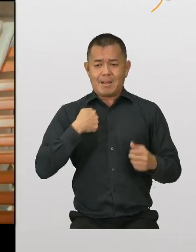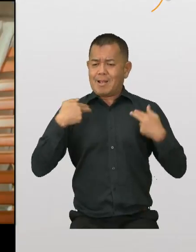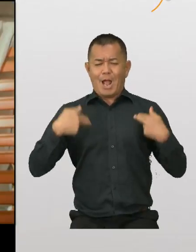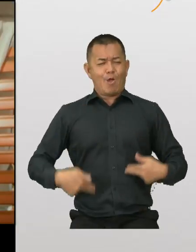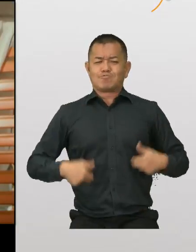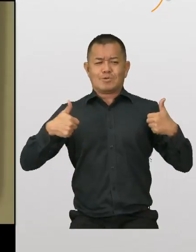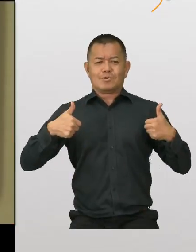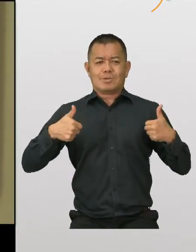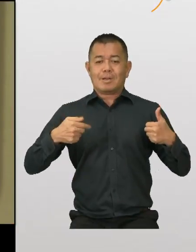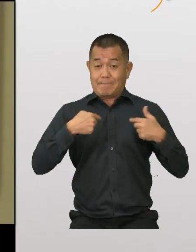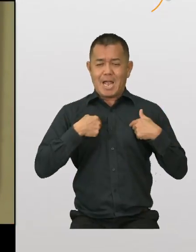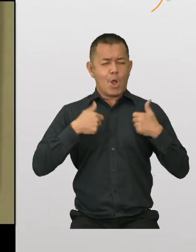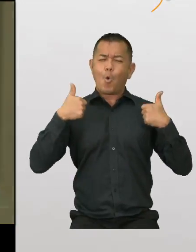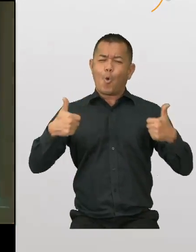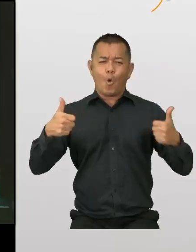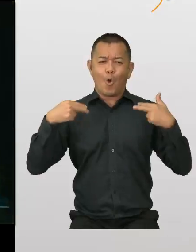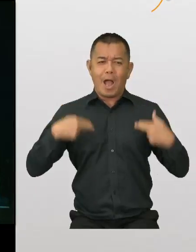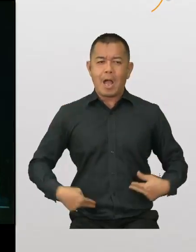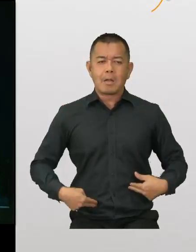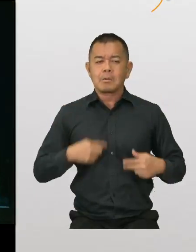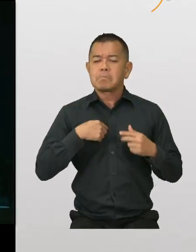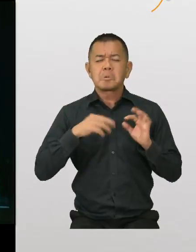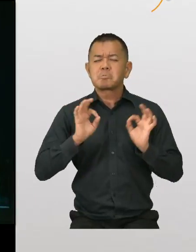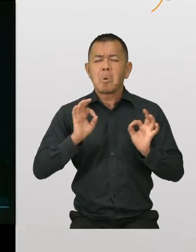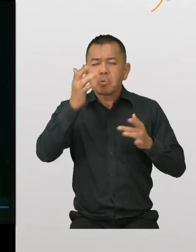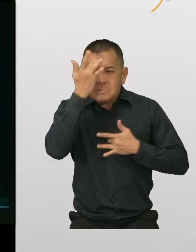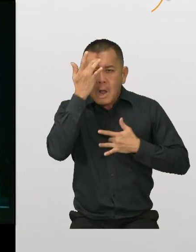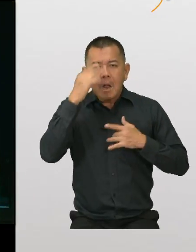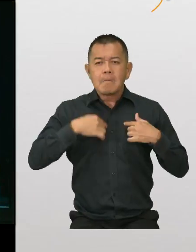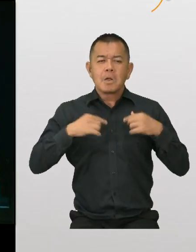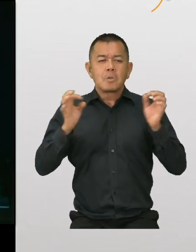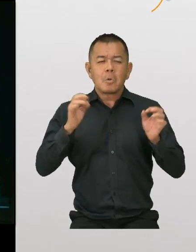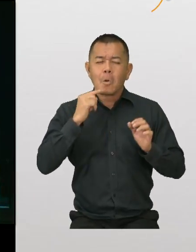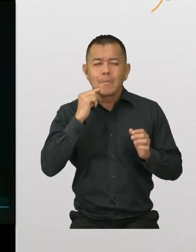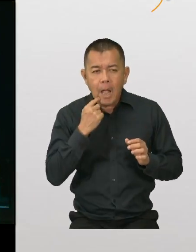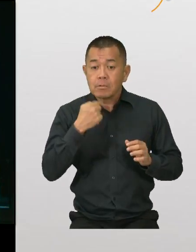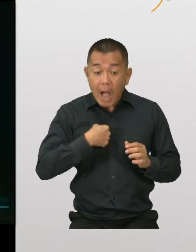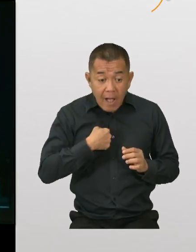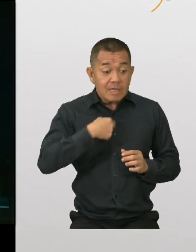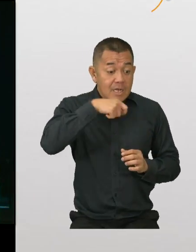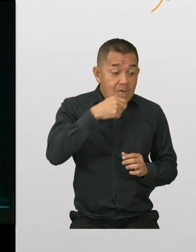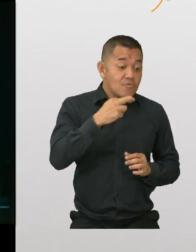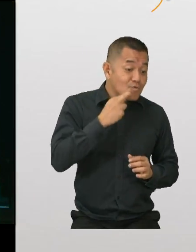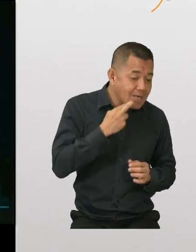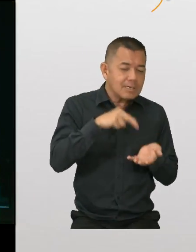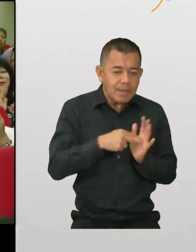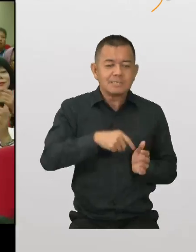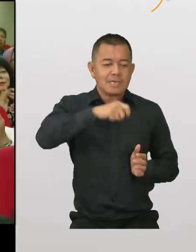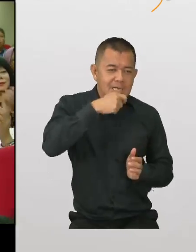health, no illness or pain. Have rice, we eat rice. Have porridge, we eat porridge.